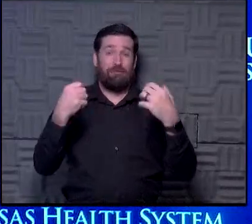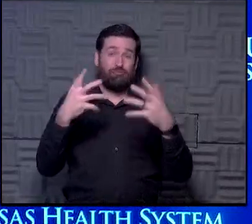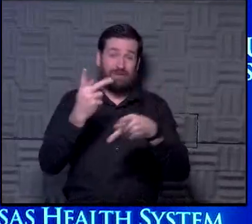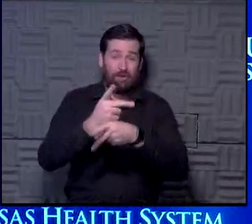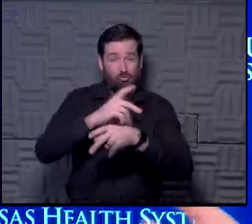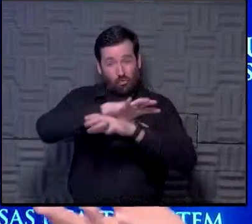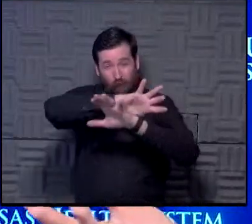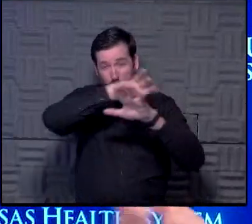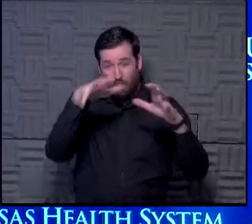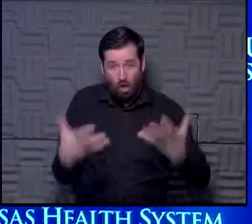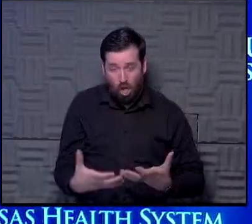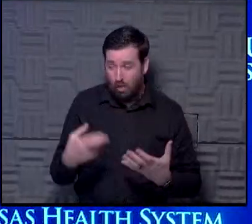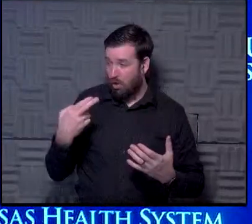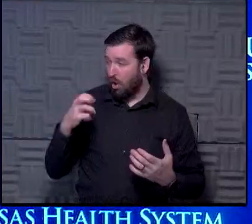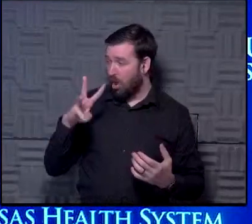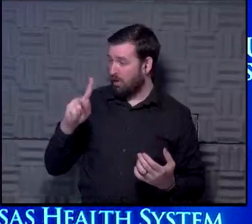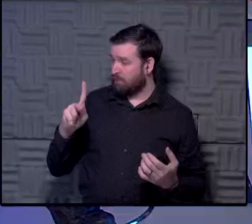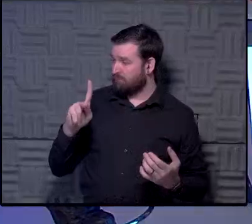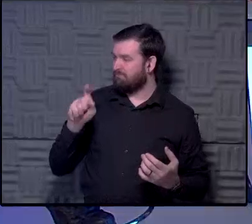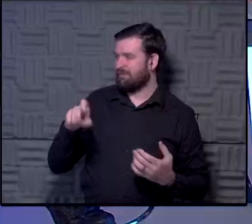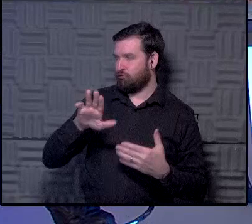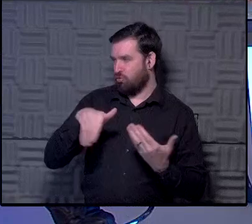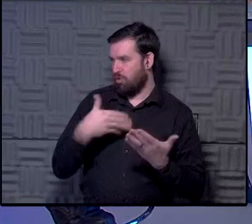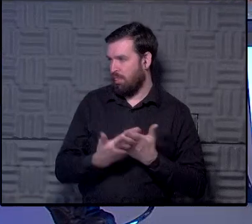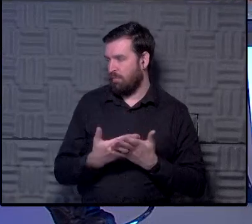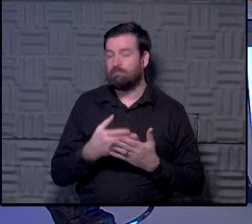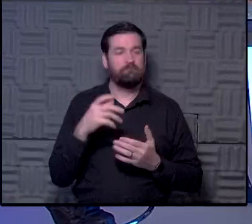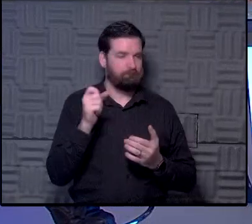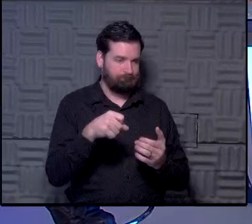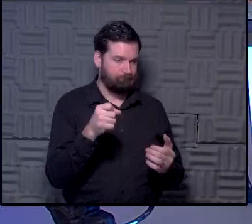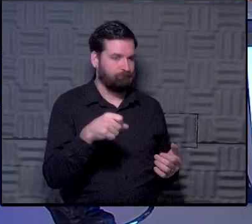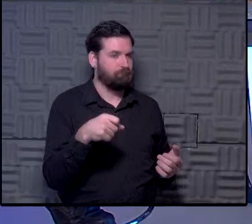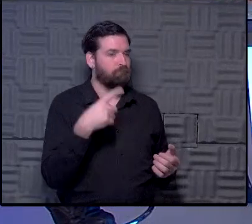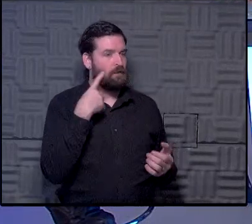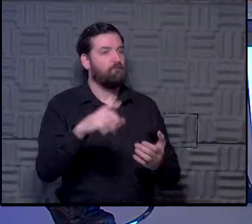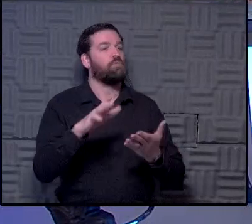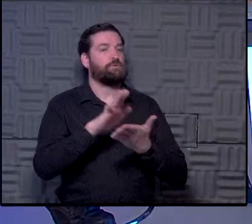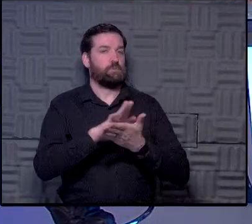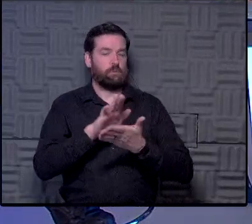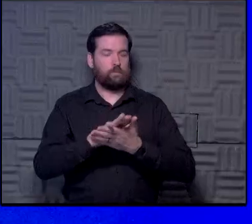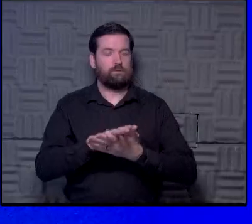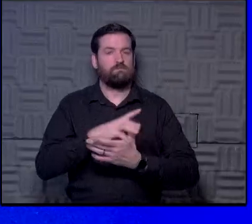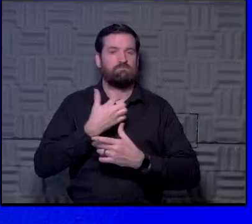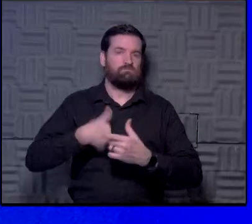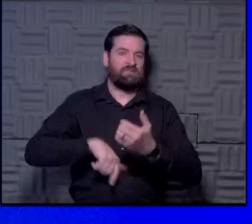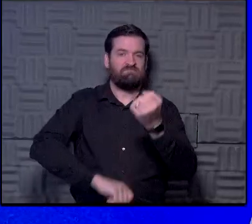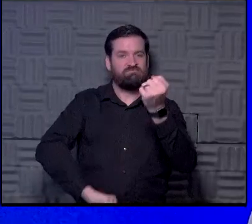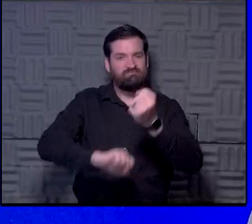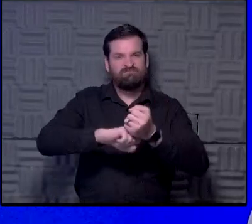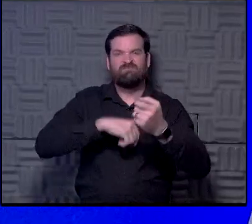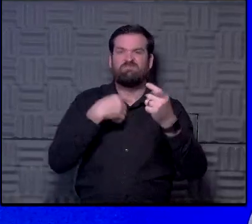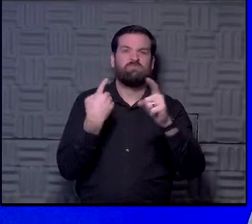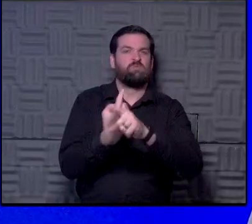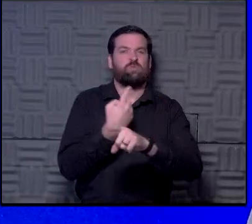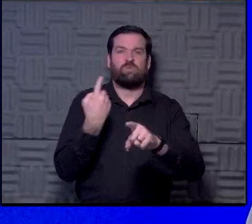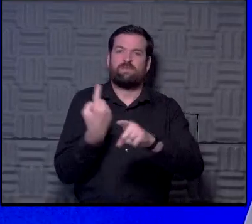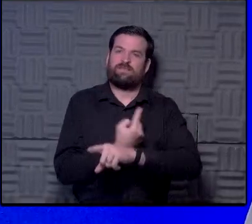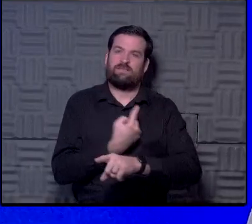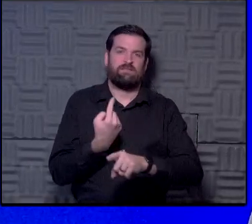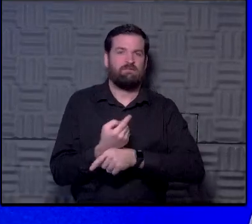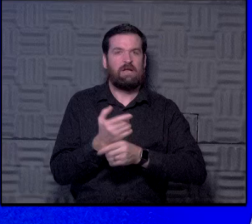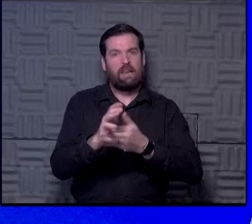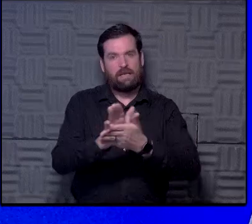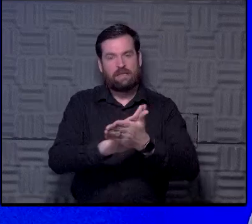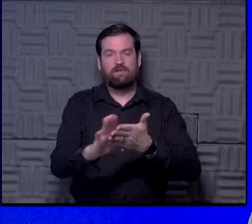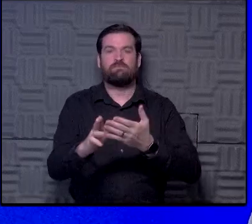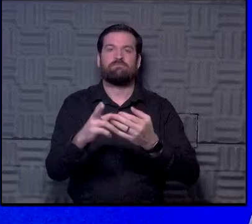overall, Hawk, I think we got to do all of the above. Yeah, and I think for those schools, we've always advocated for just routine environmental cleaning,